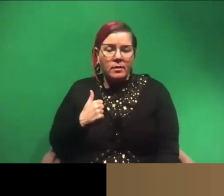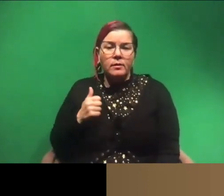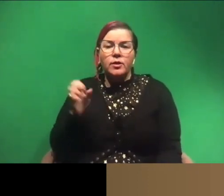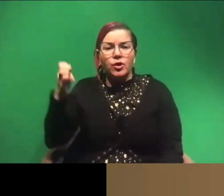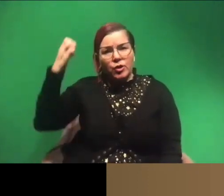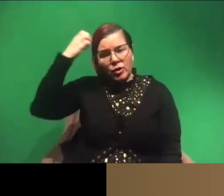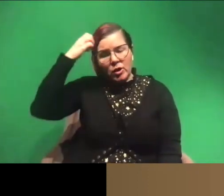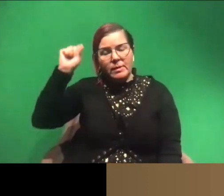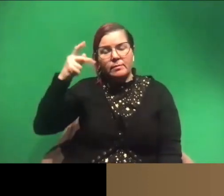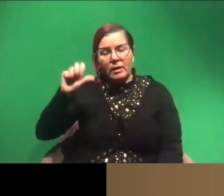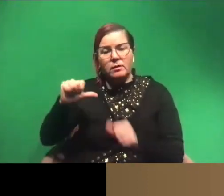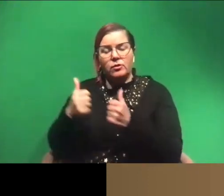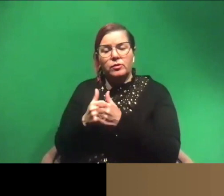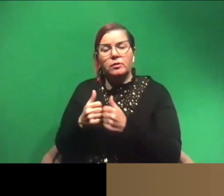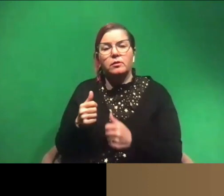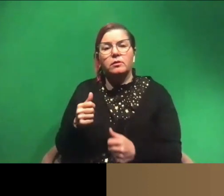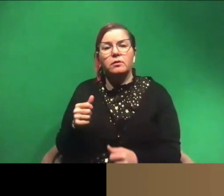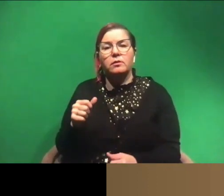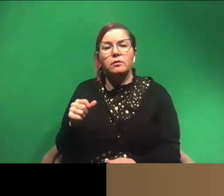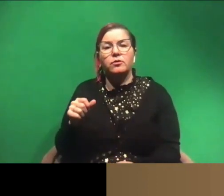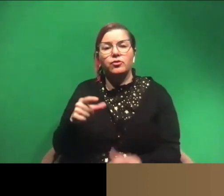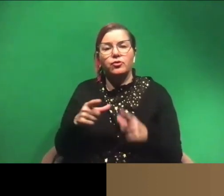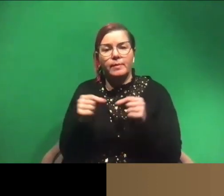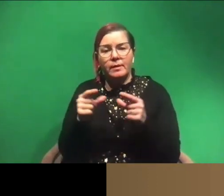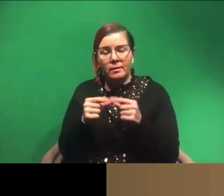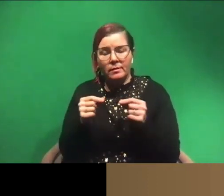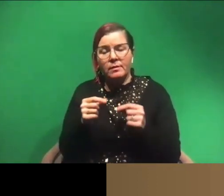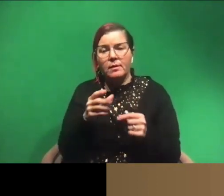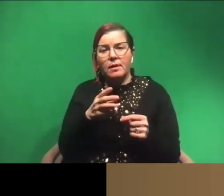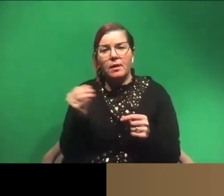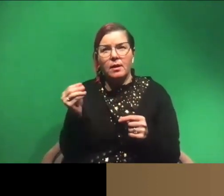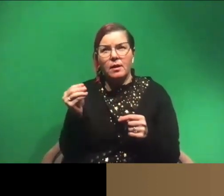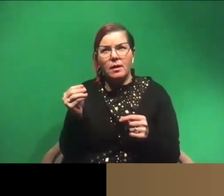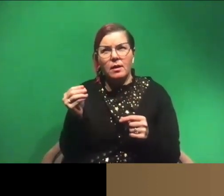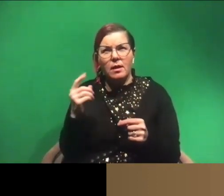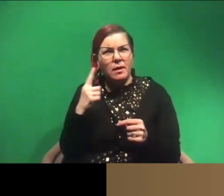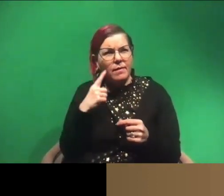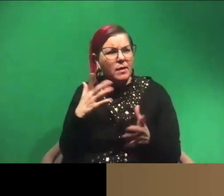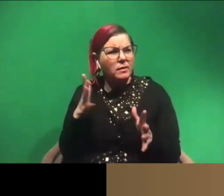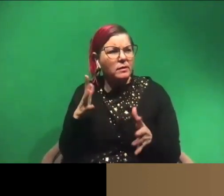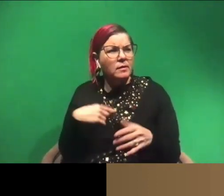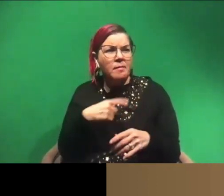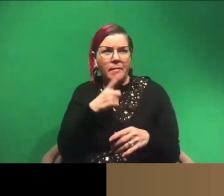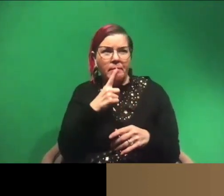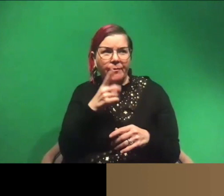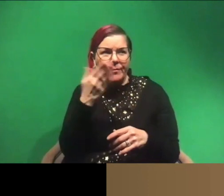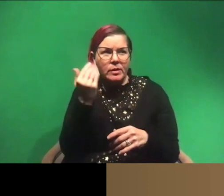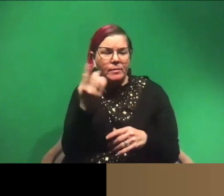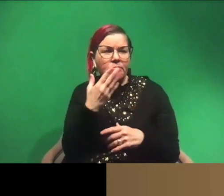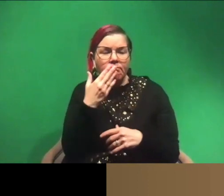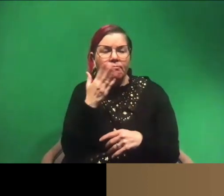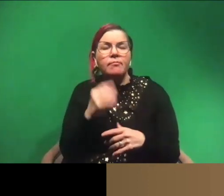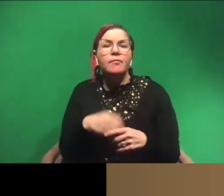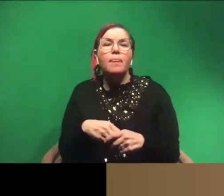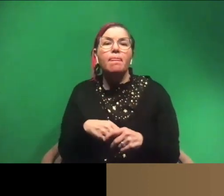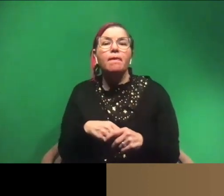Space Agency, JAXA, Japan, and I believe that, I hope I didn't leave anybody out. And